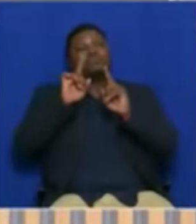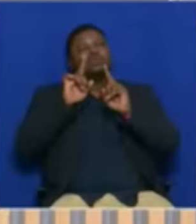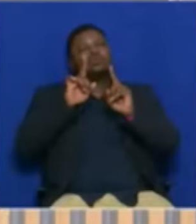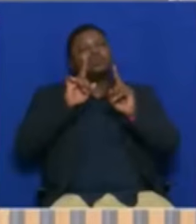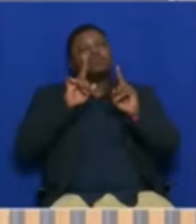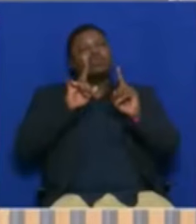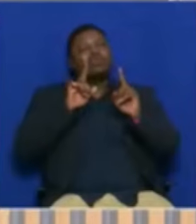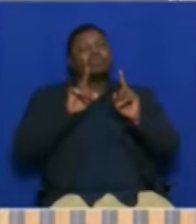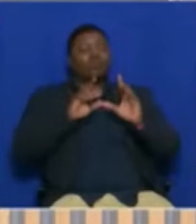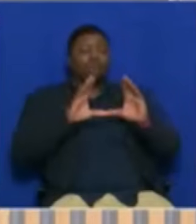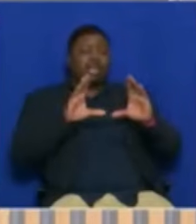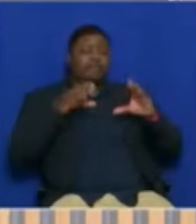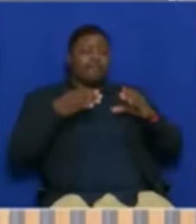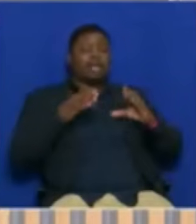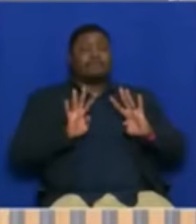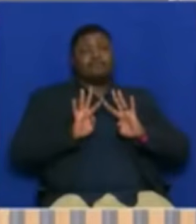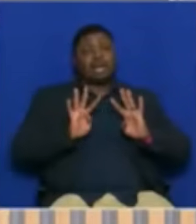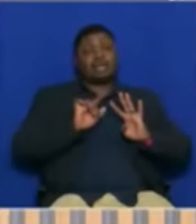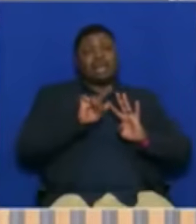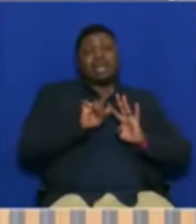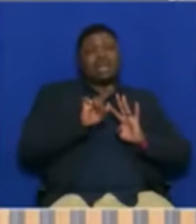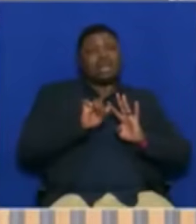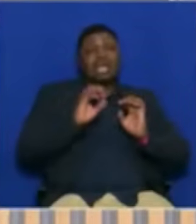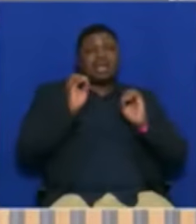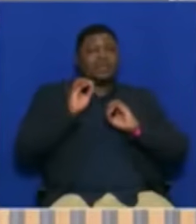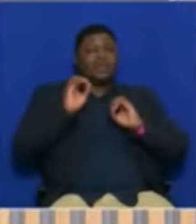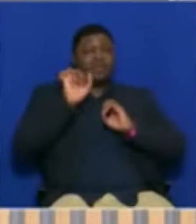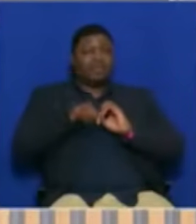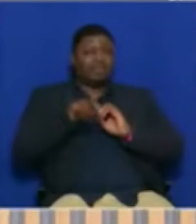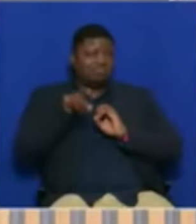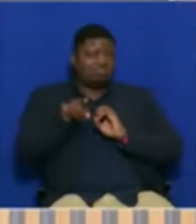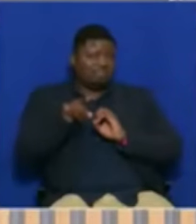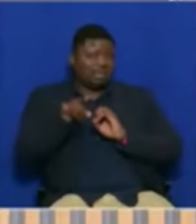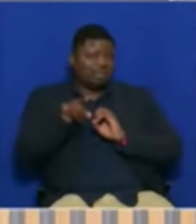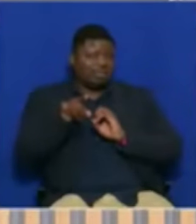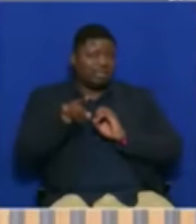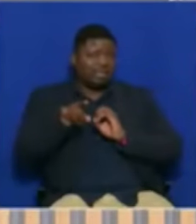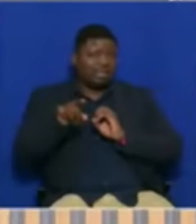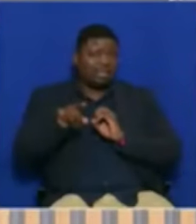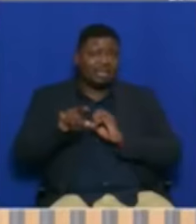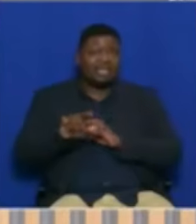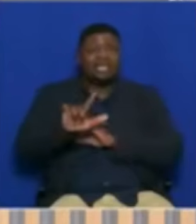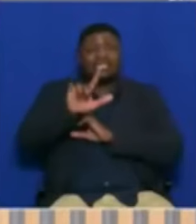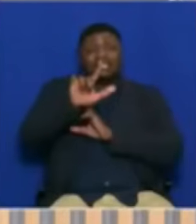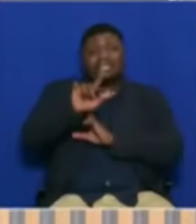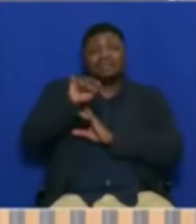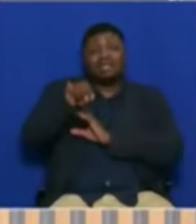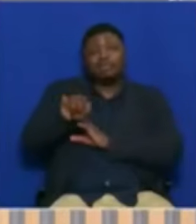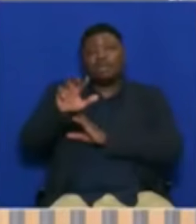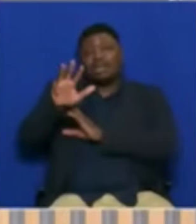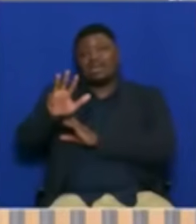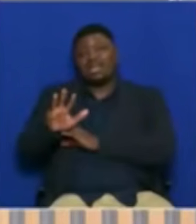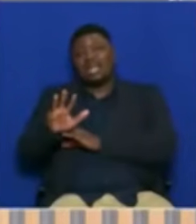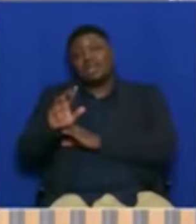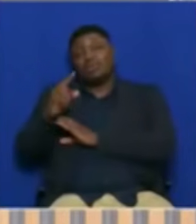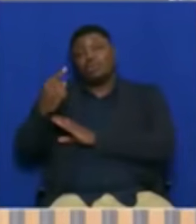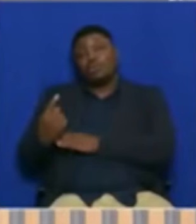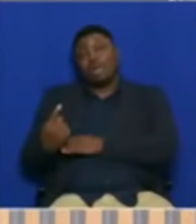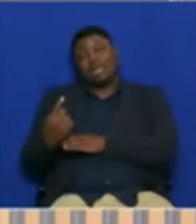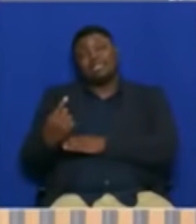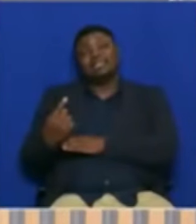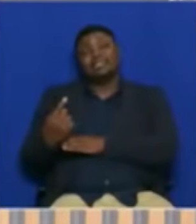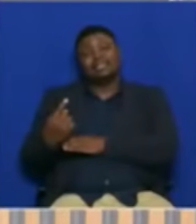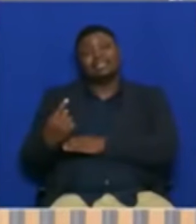Major General Khan, don't you? It says so at 791 in no uncertain terms, and he has signed.